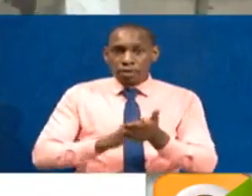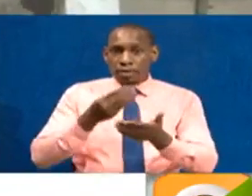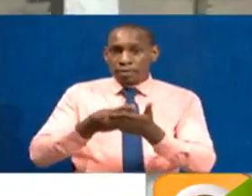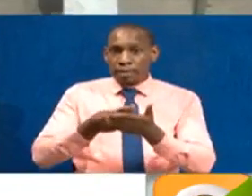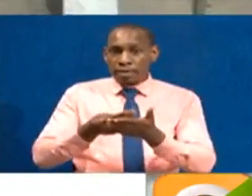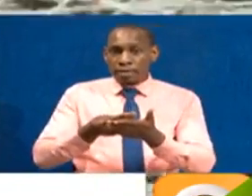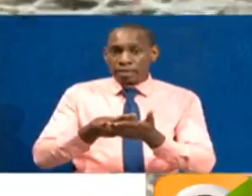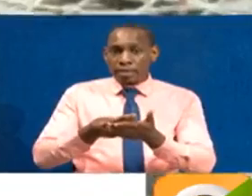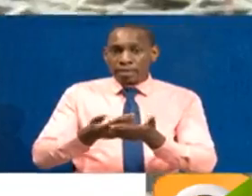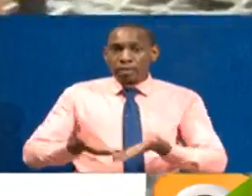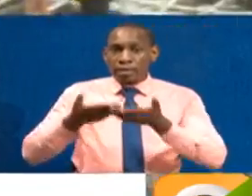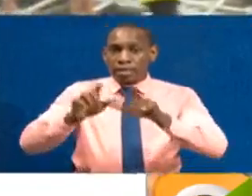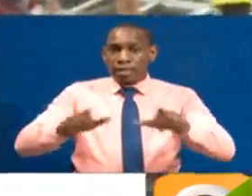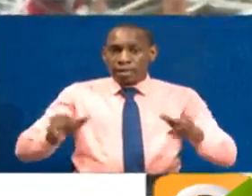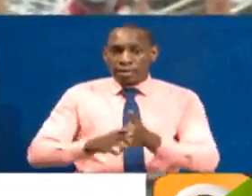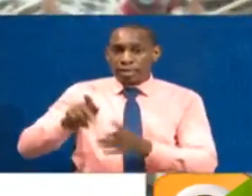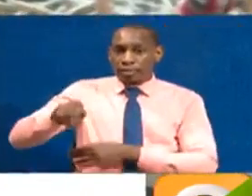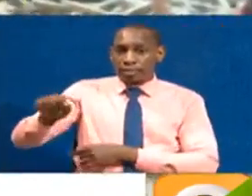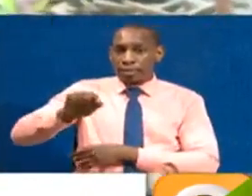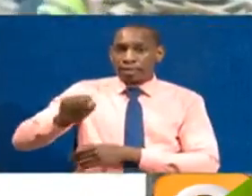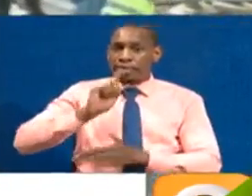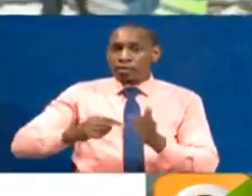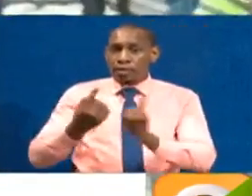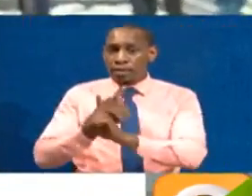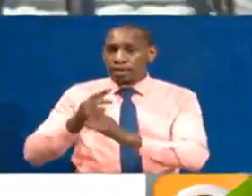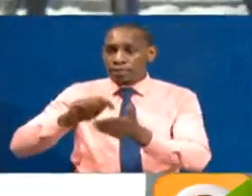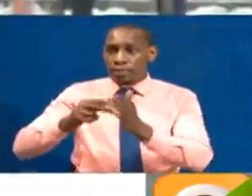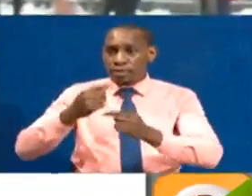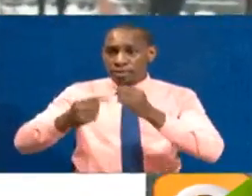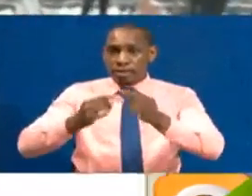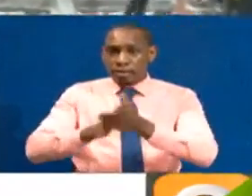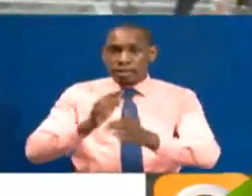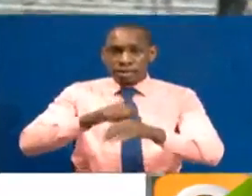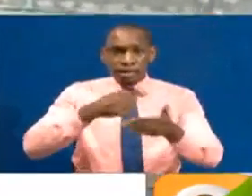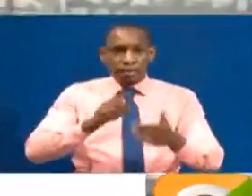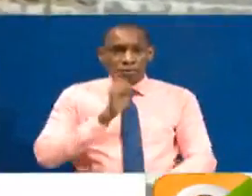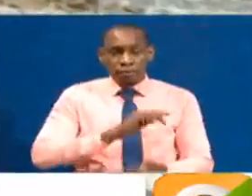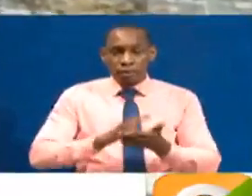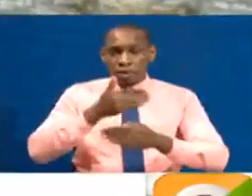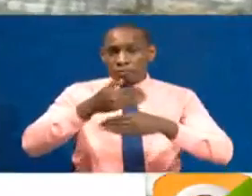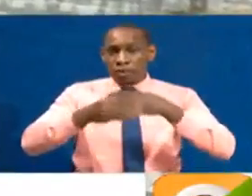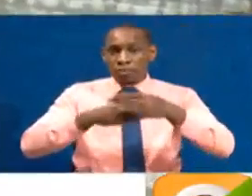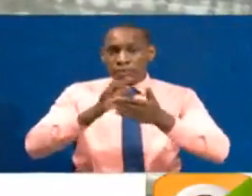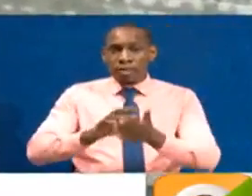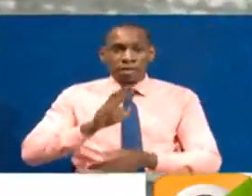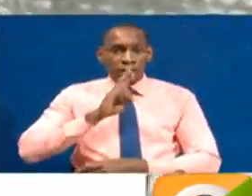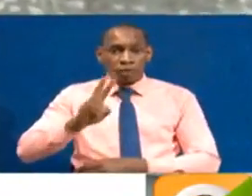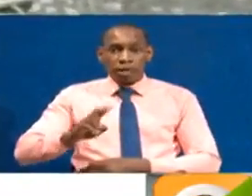and provision of land. Hinga added that several other projects are on course after the approval of the construction of